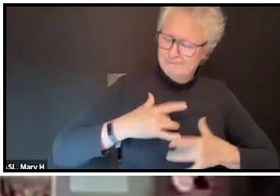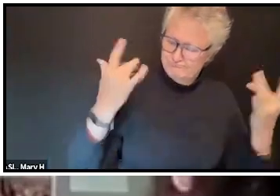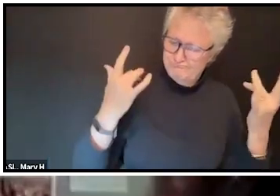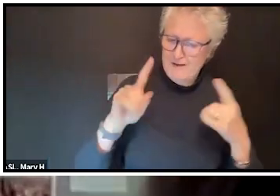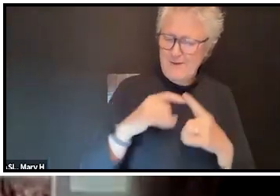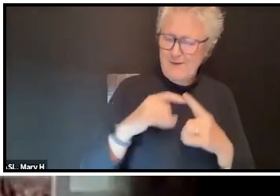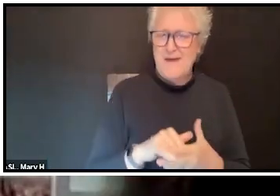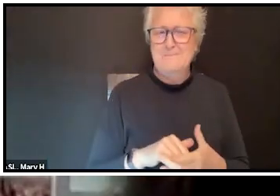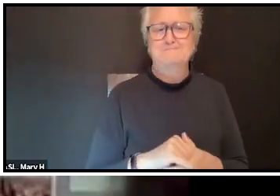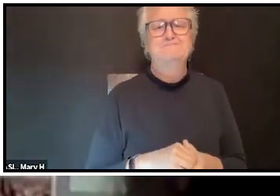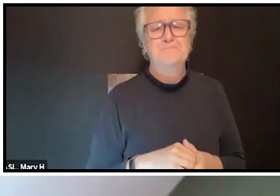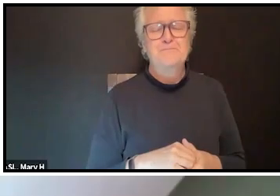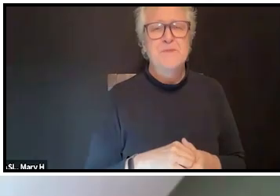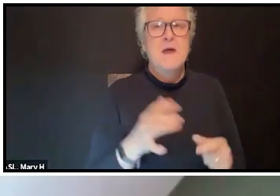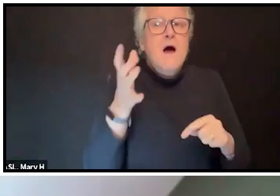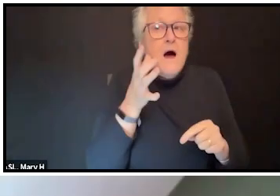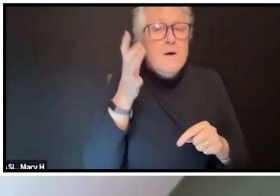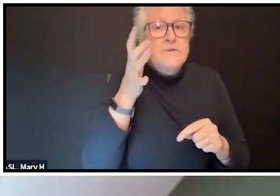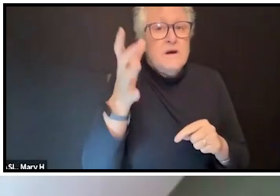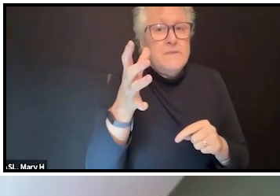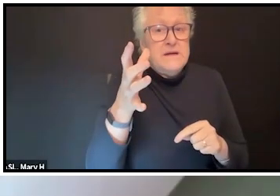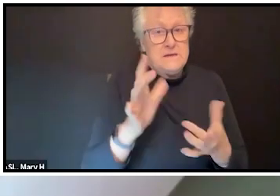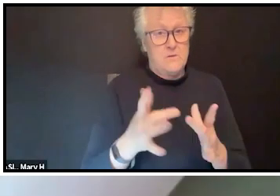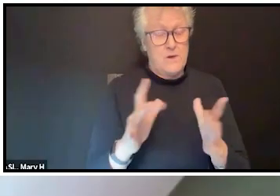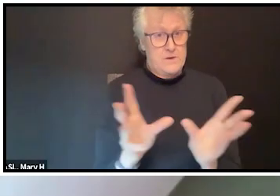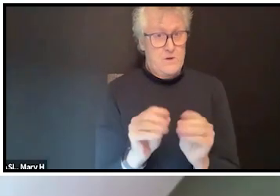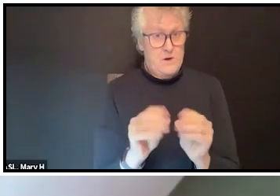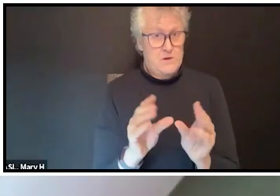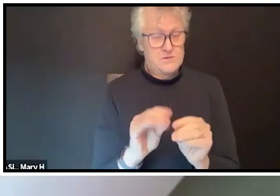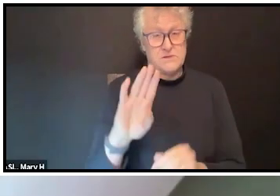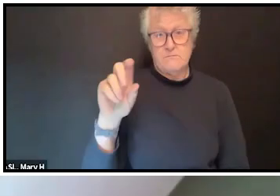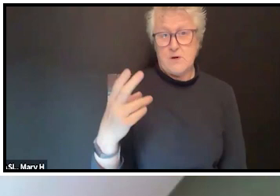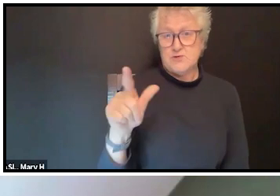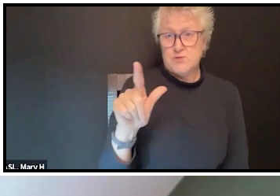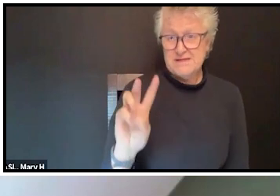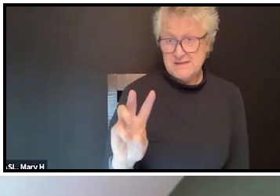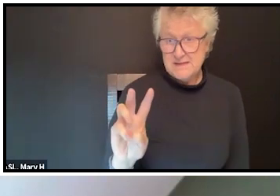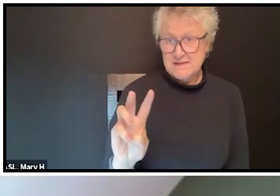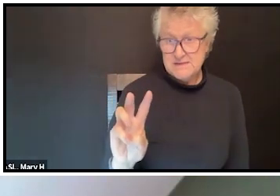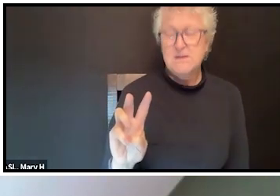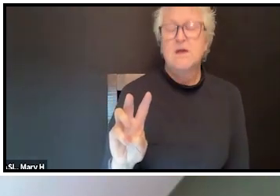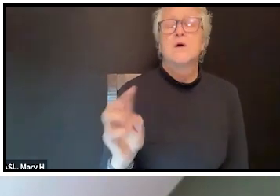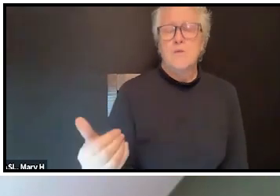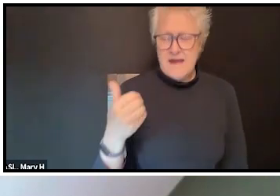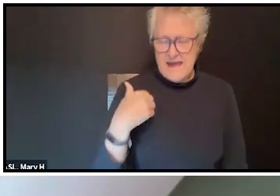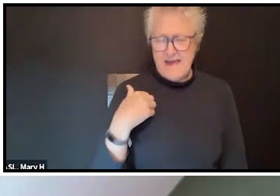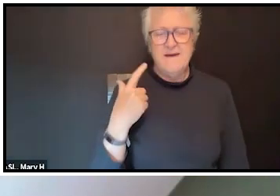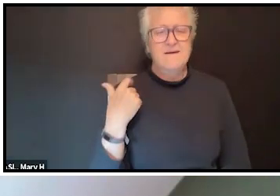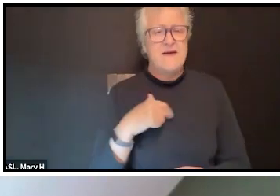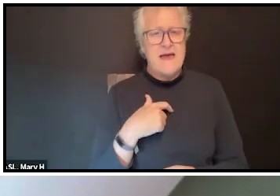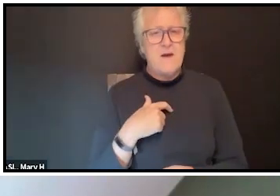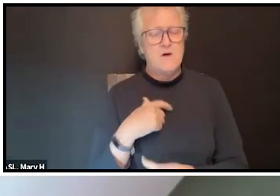upcoming webinars coming up on March 26th. We've got our friends from Advocates in Action, Why I